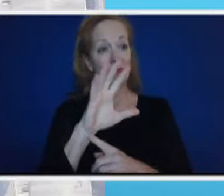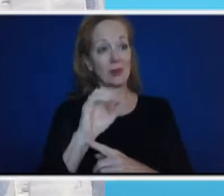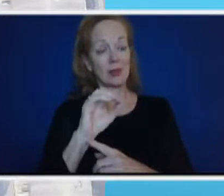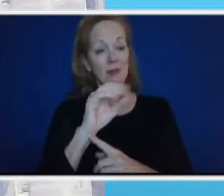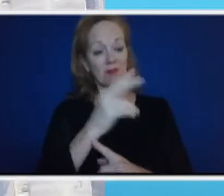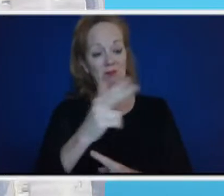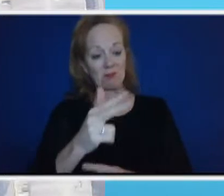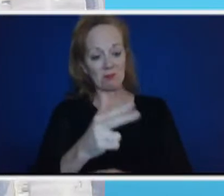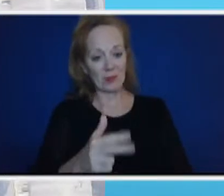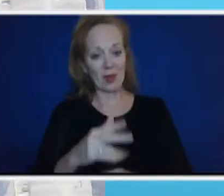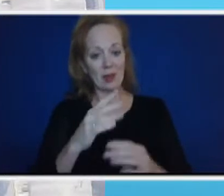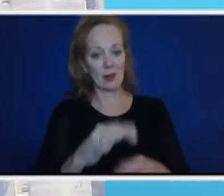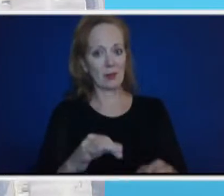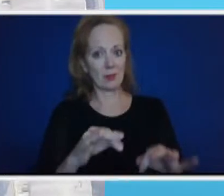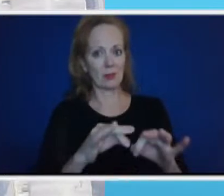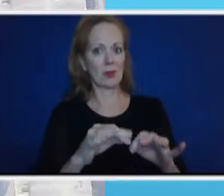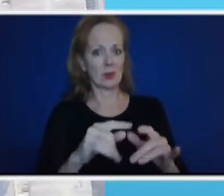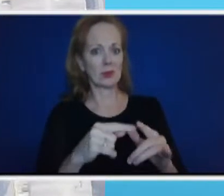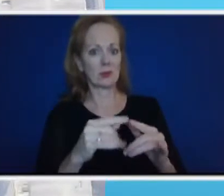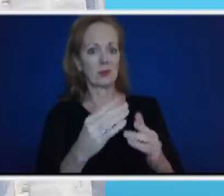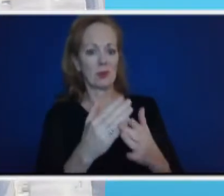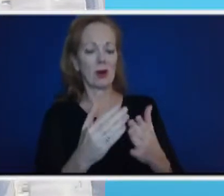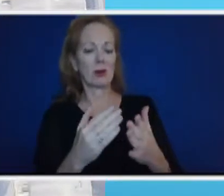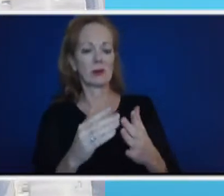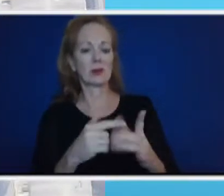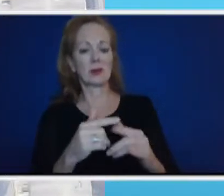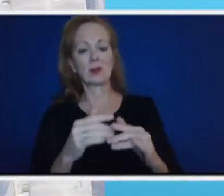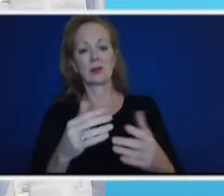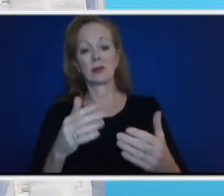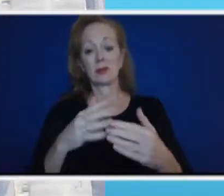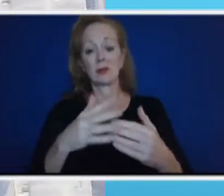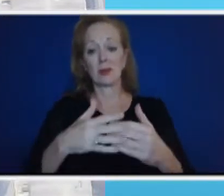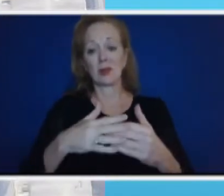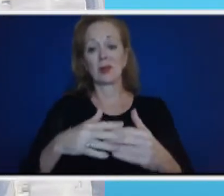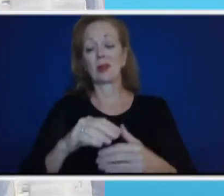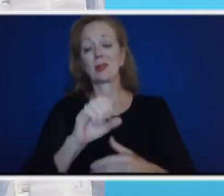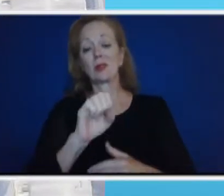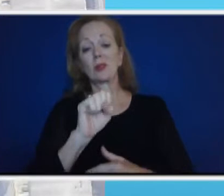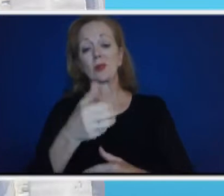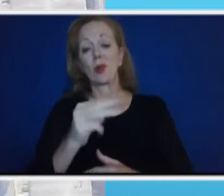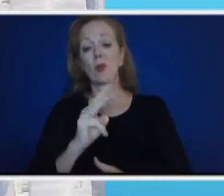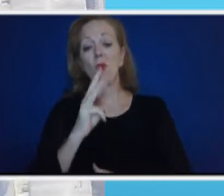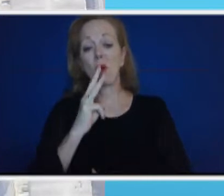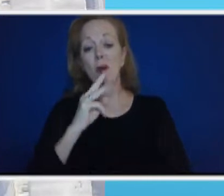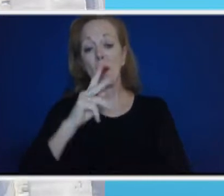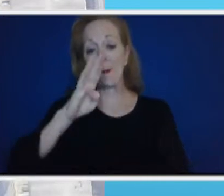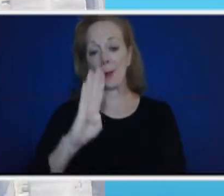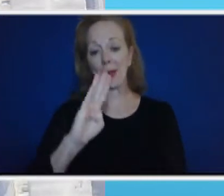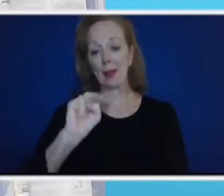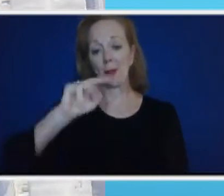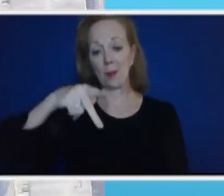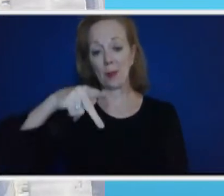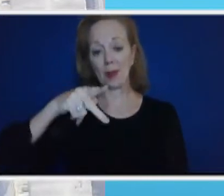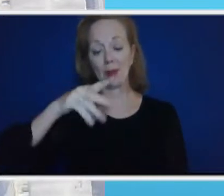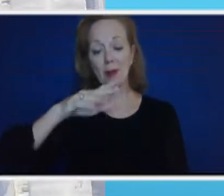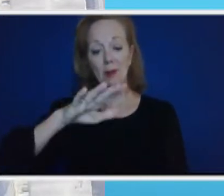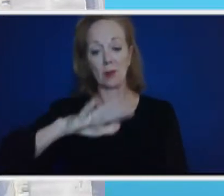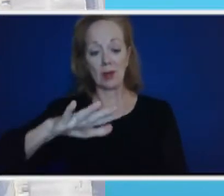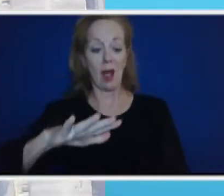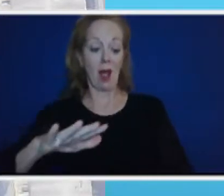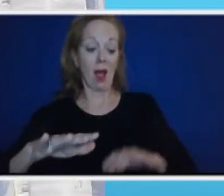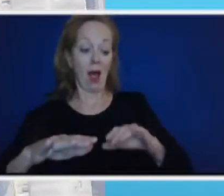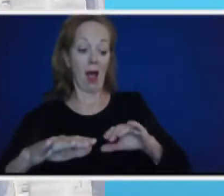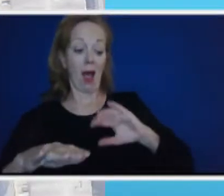a significant percentage of the site, is encumbered by a stormwater BMP facility. And so our property is here. So the